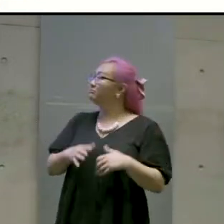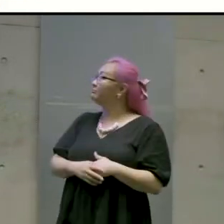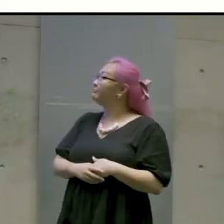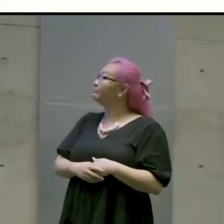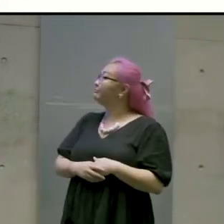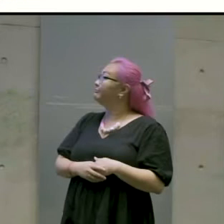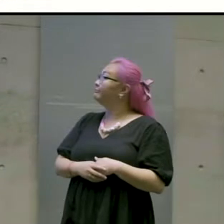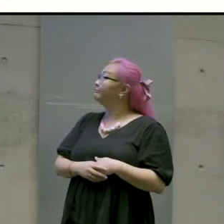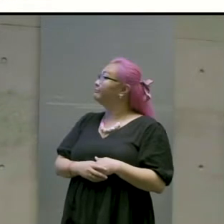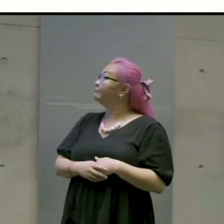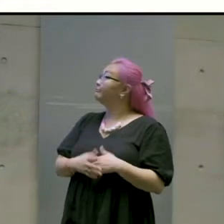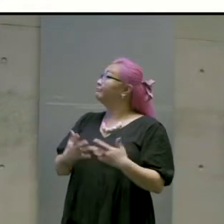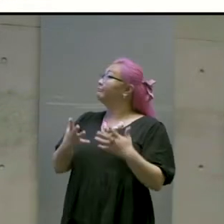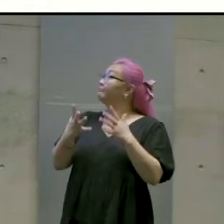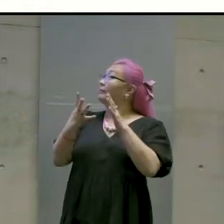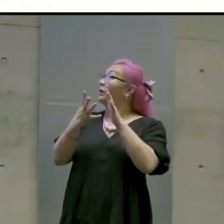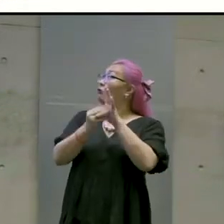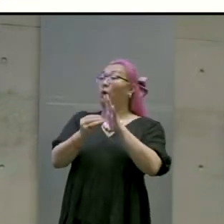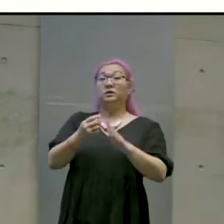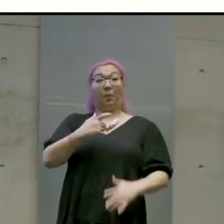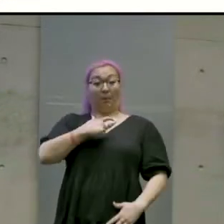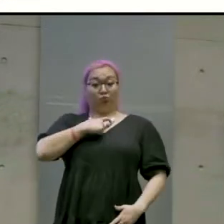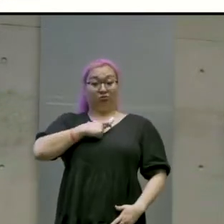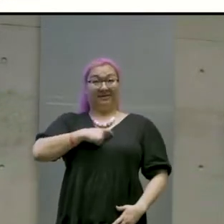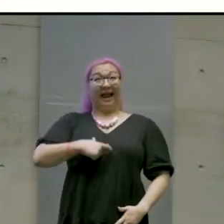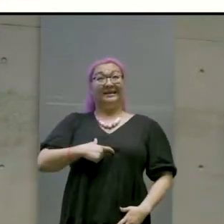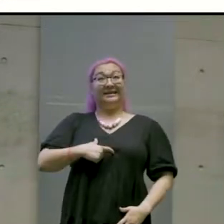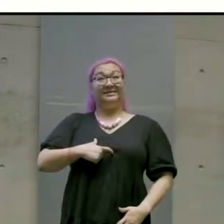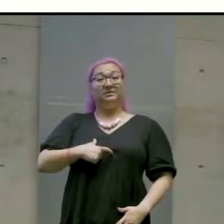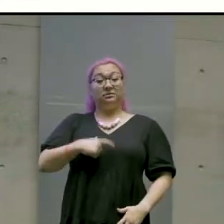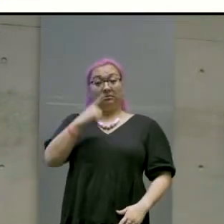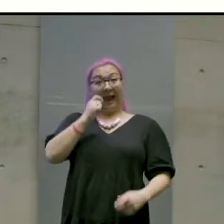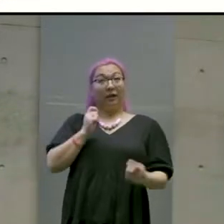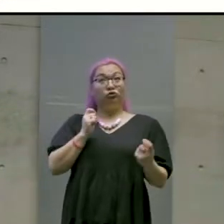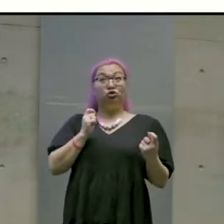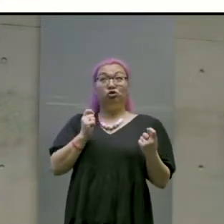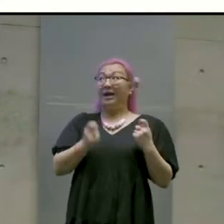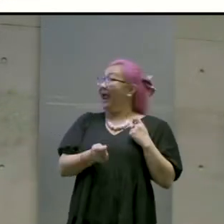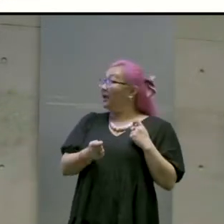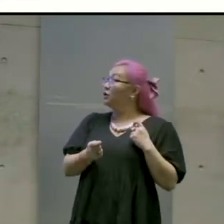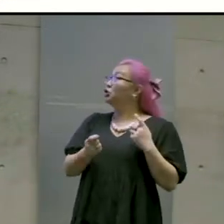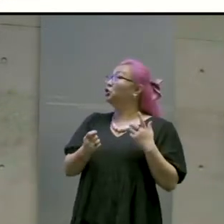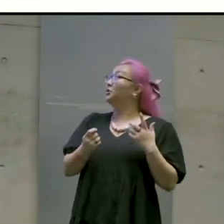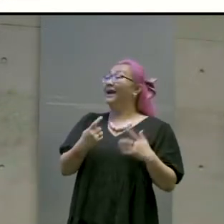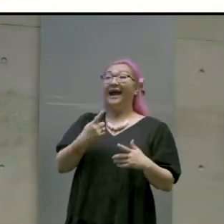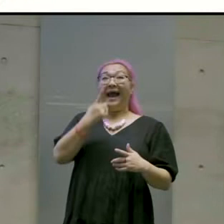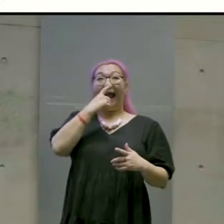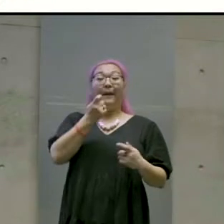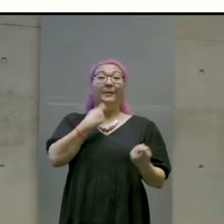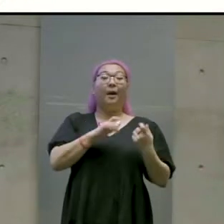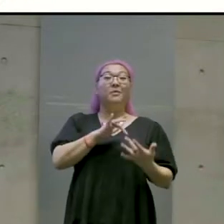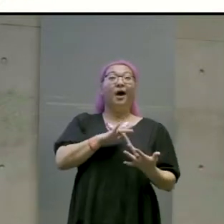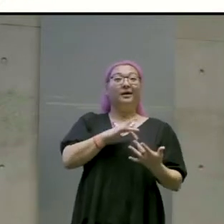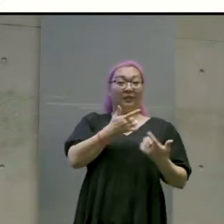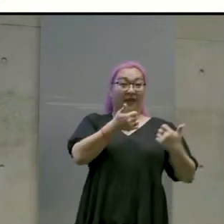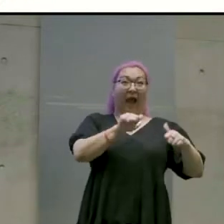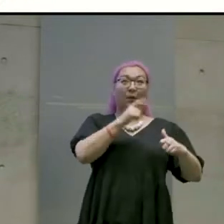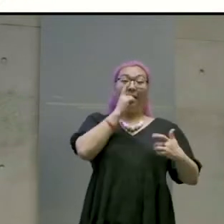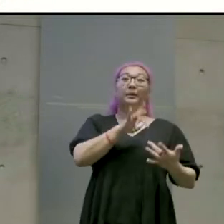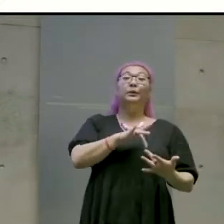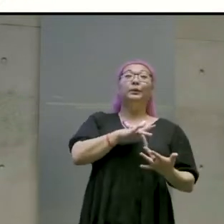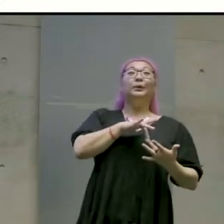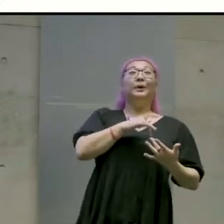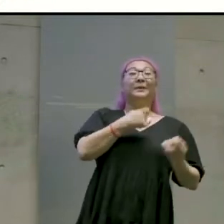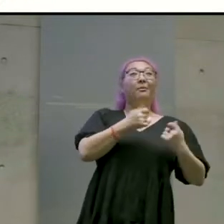modify something about the protagonist, and indeed, the kind of Paragon-Renegade divide in Mass Effect is largely a case of role-playing the